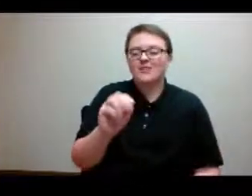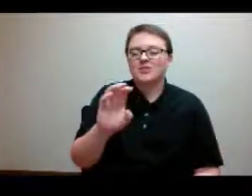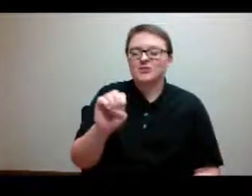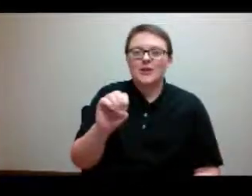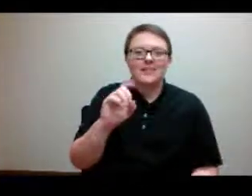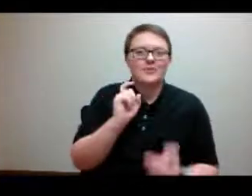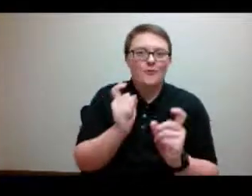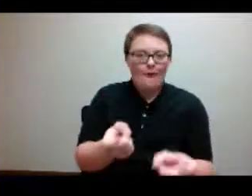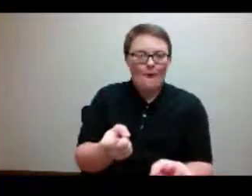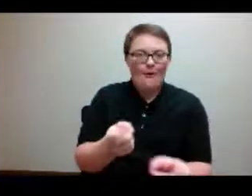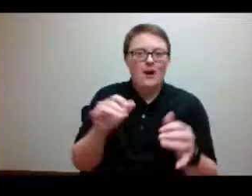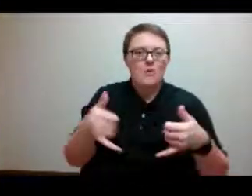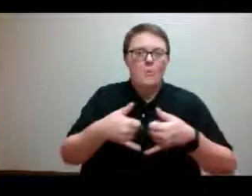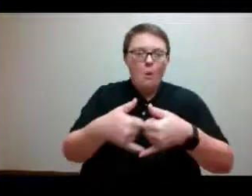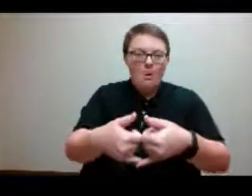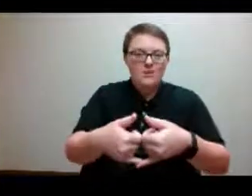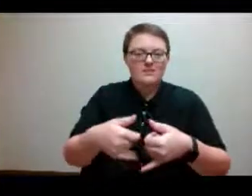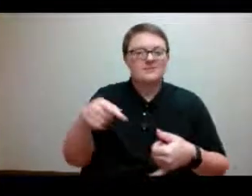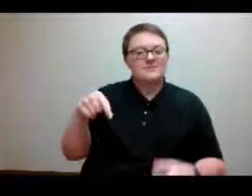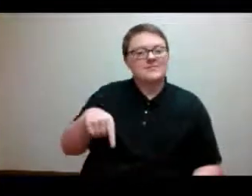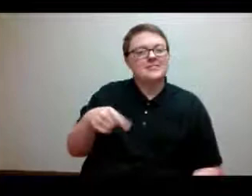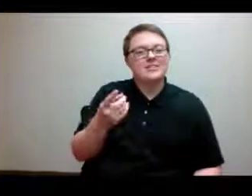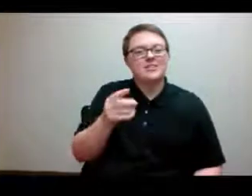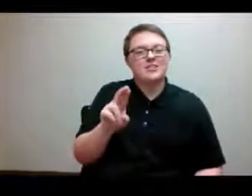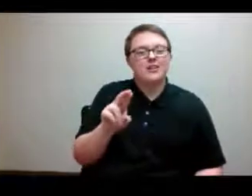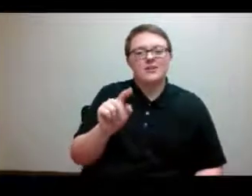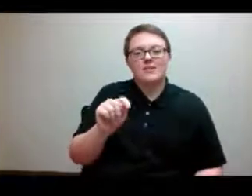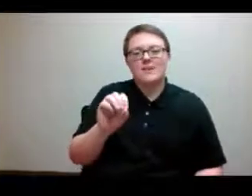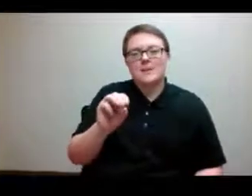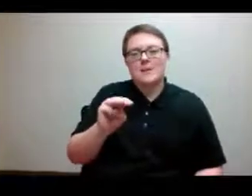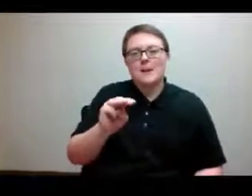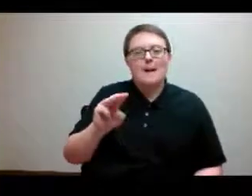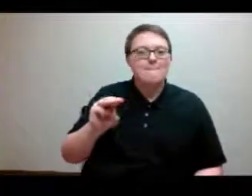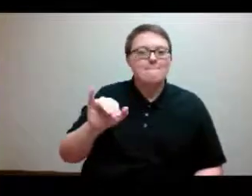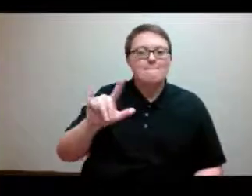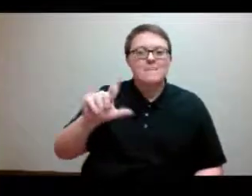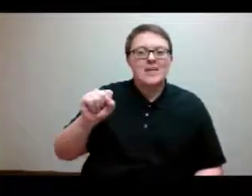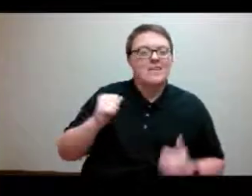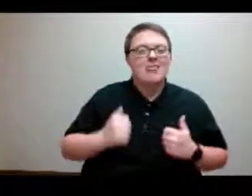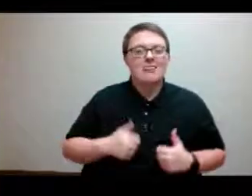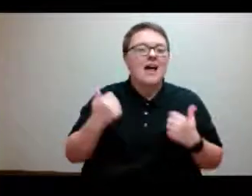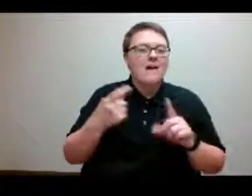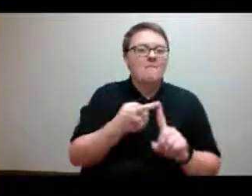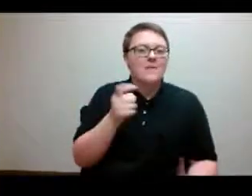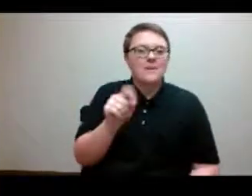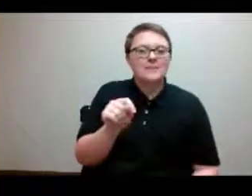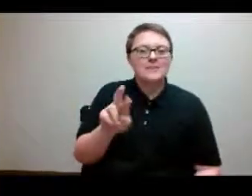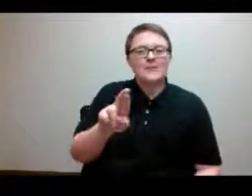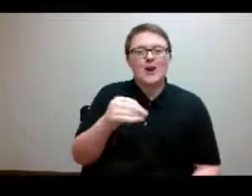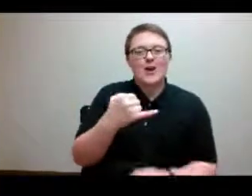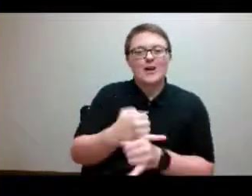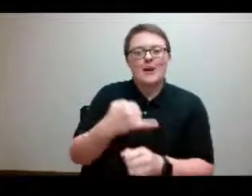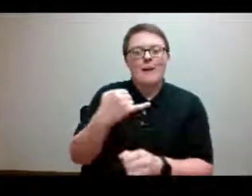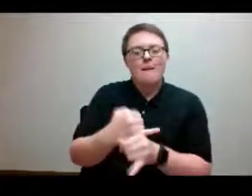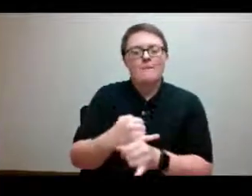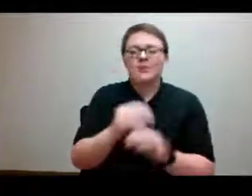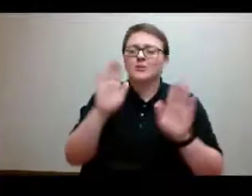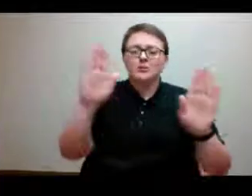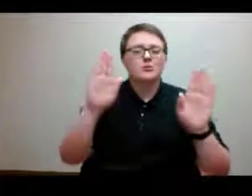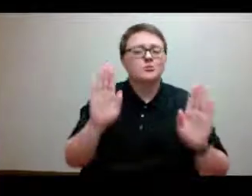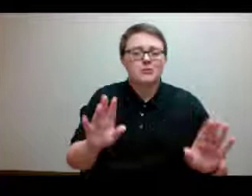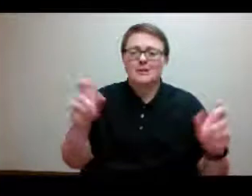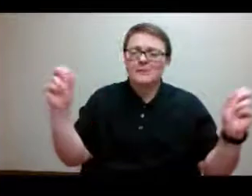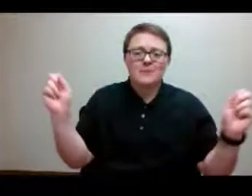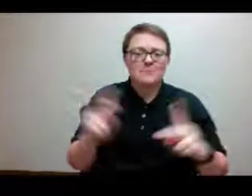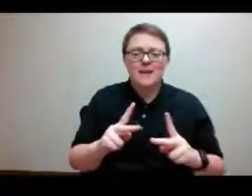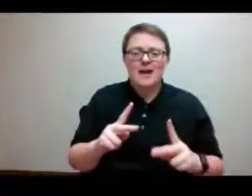Dr. Tom Mills coming to you live from the TR campus. It's great to be back. For those